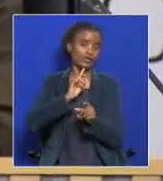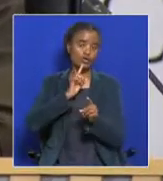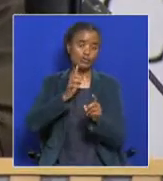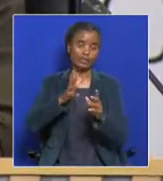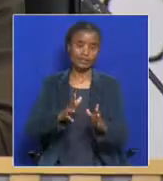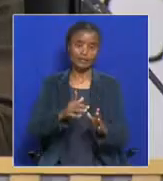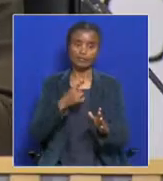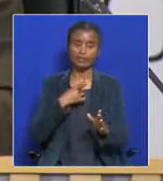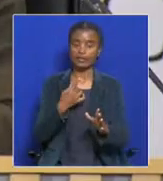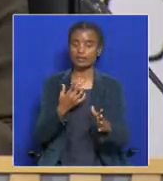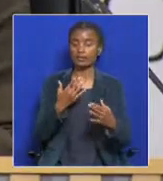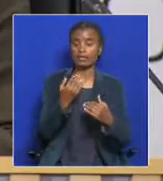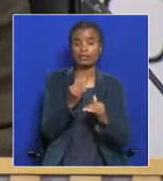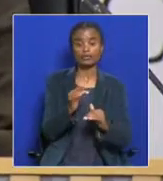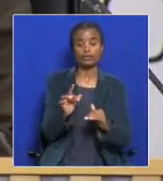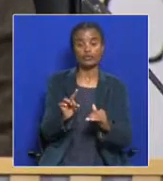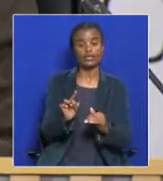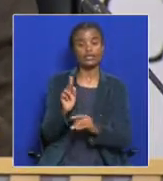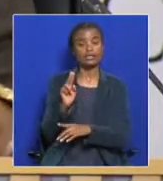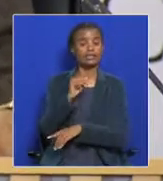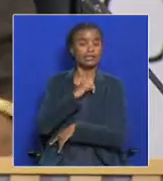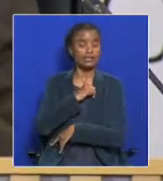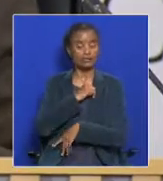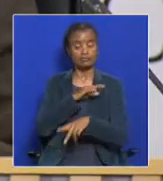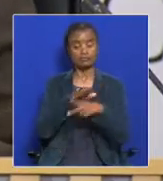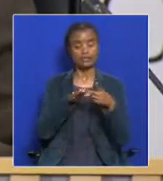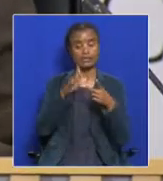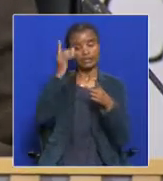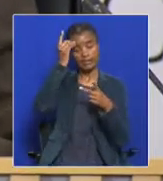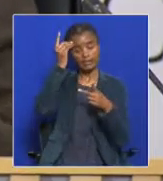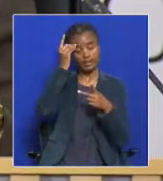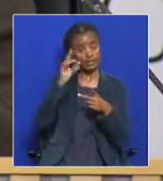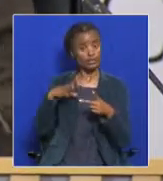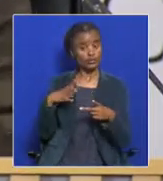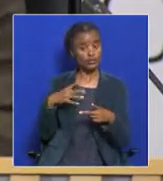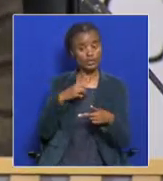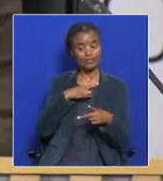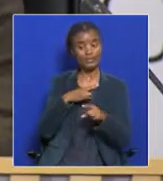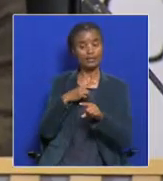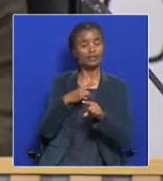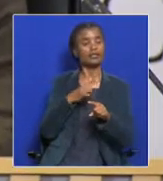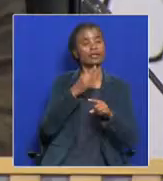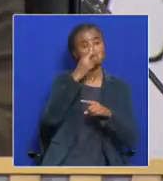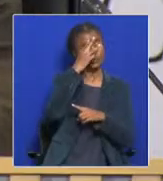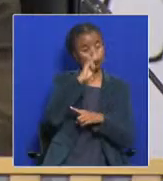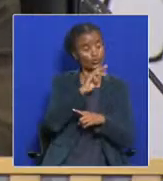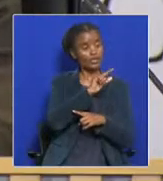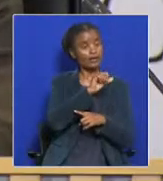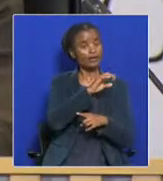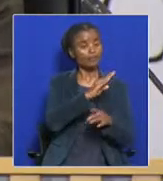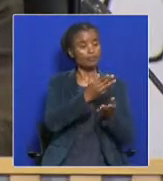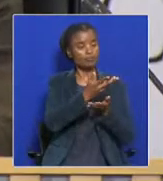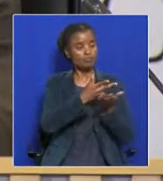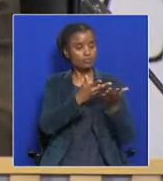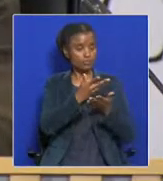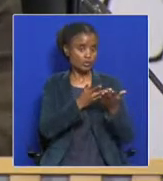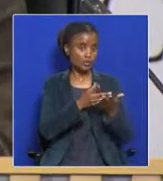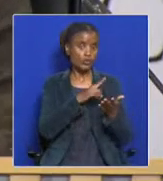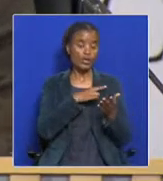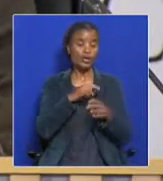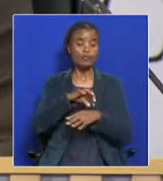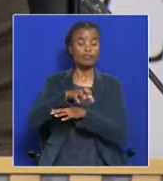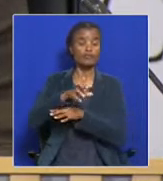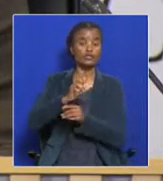to Durban. I took it upon myself to liaise with the lab in Pretoria. But now we've got a provincial commander whose duty it is. Obviously,